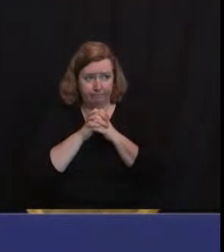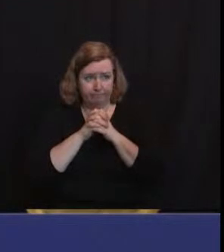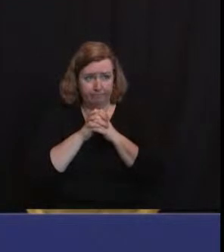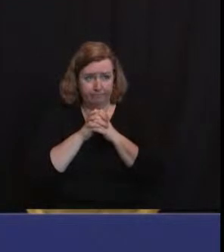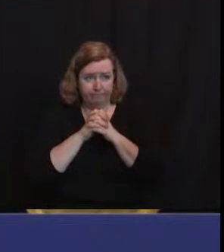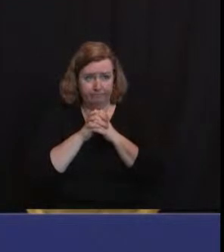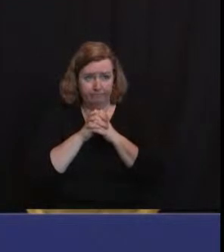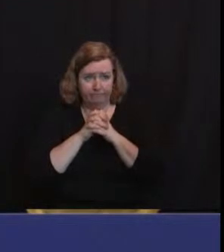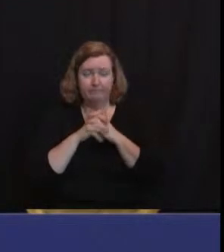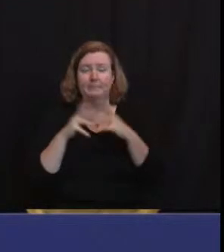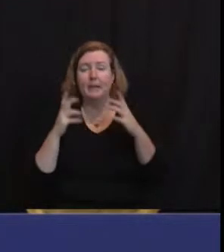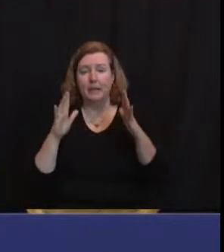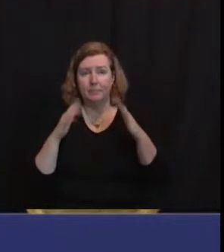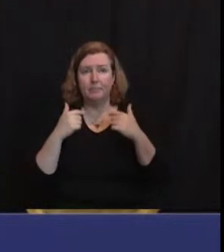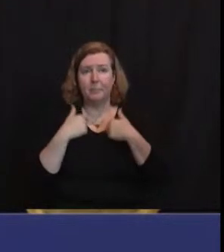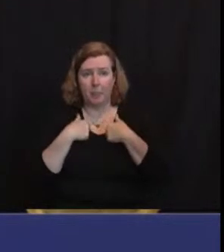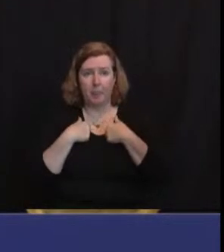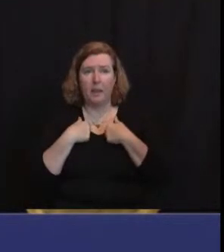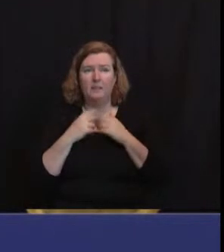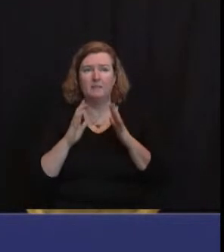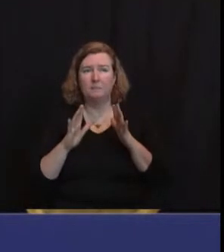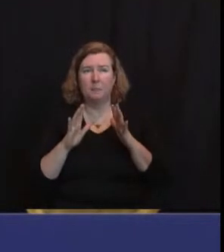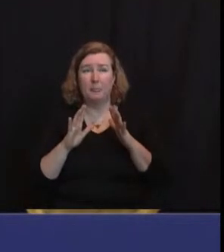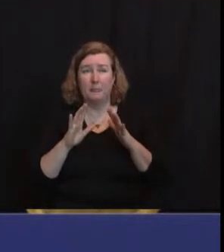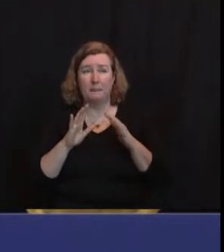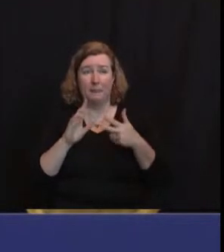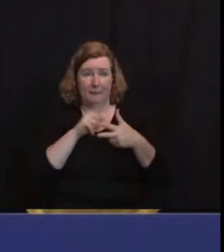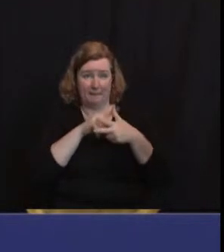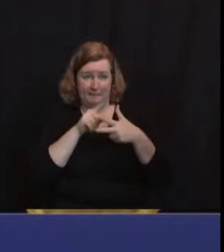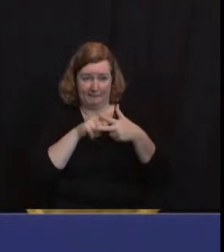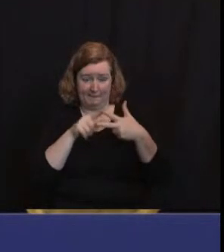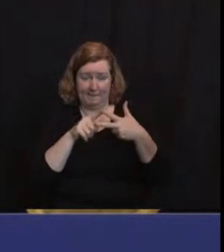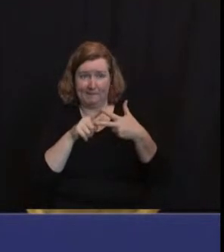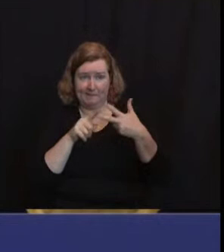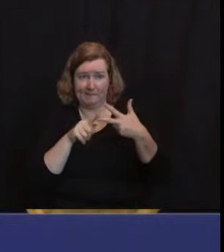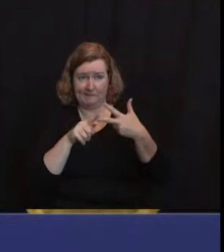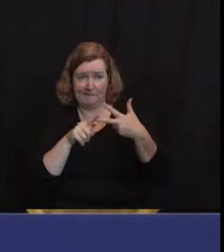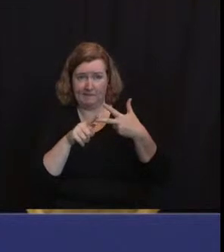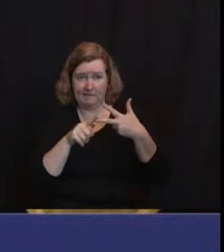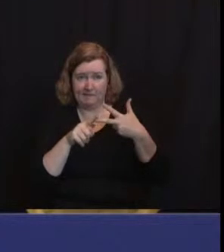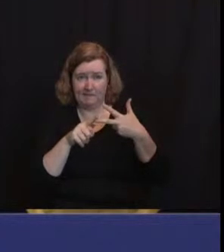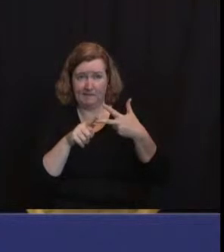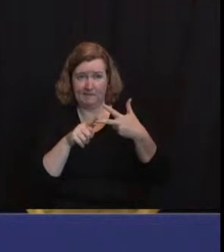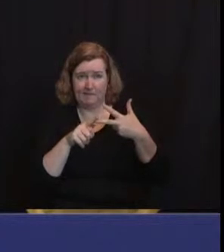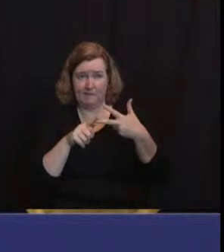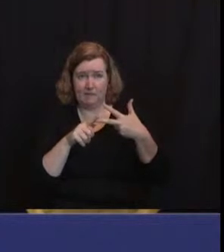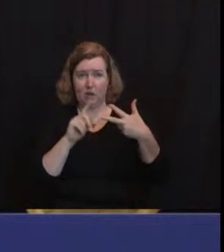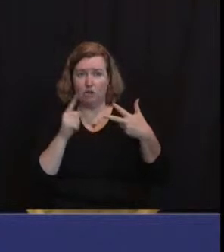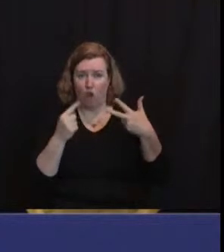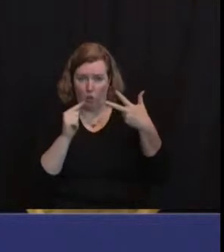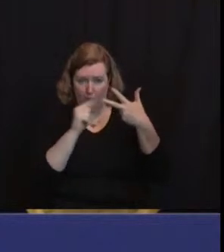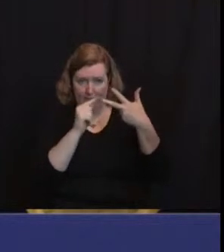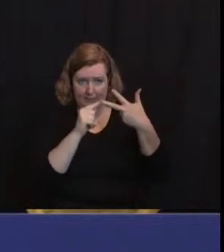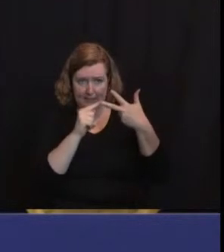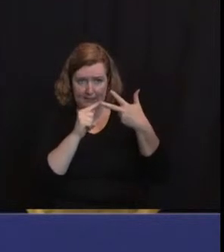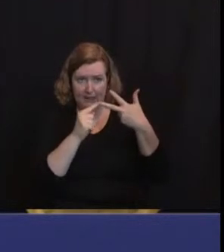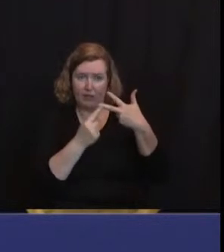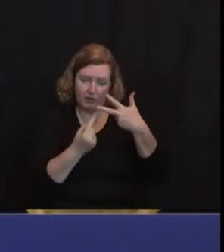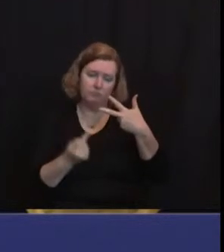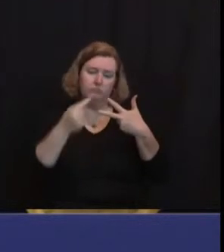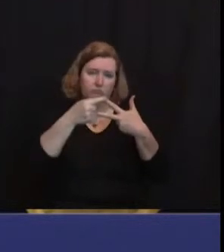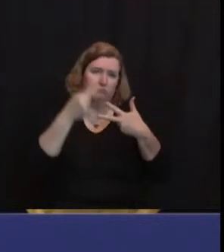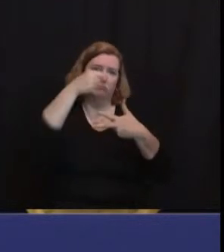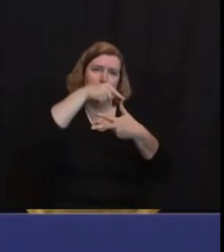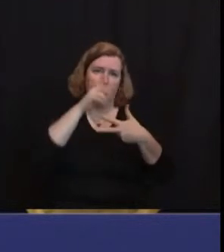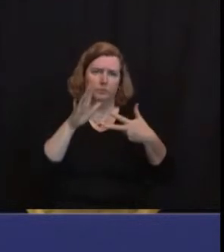Let me go on the first three questions. Let me go in reverse order. What won't we spend the money